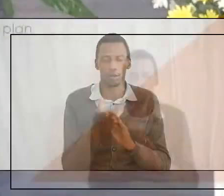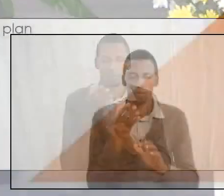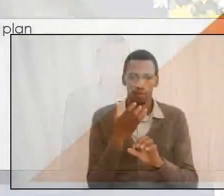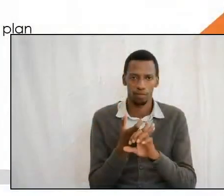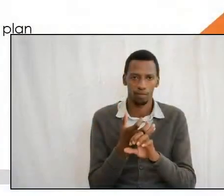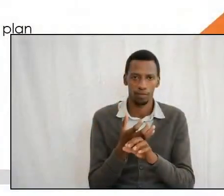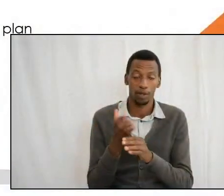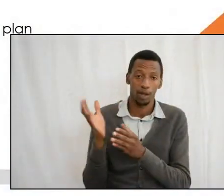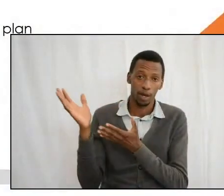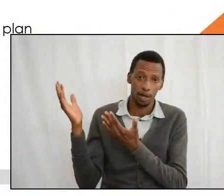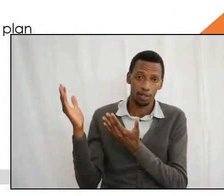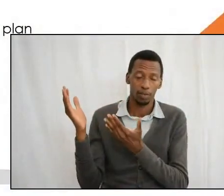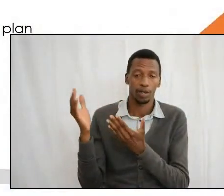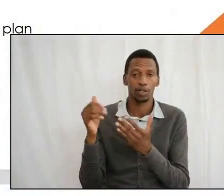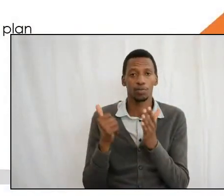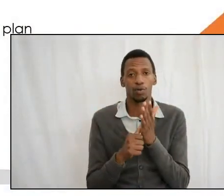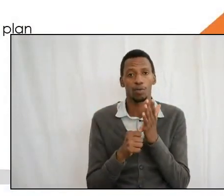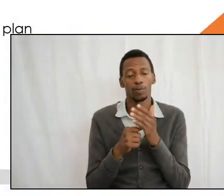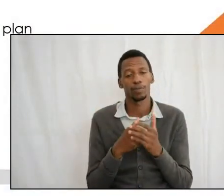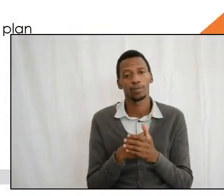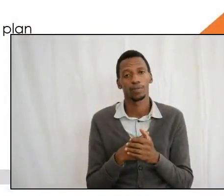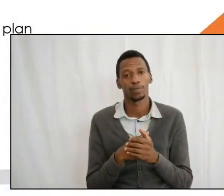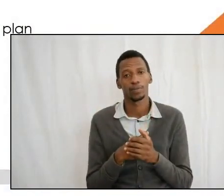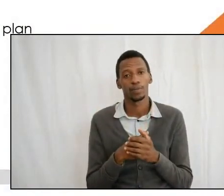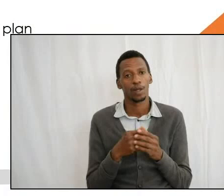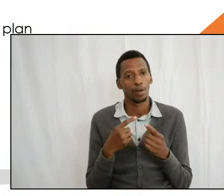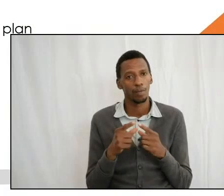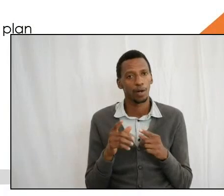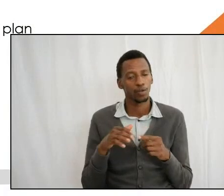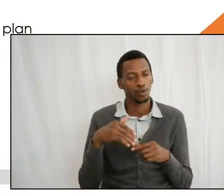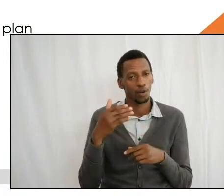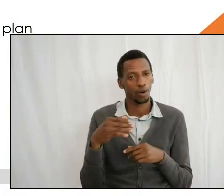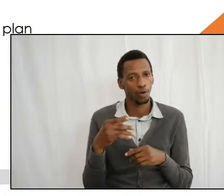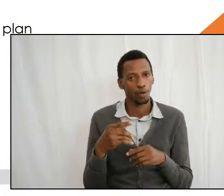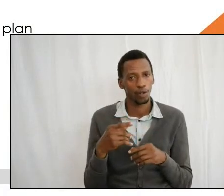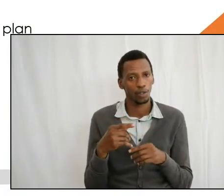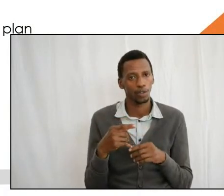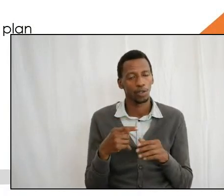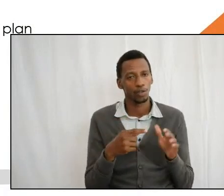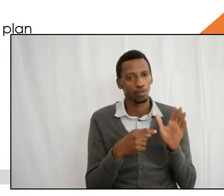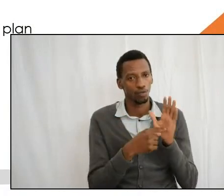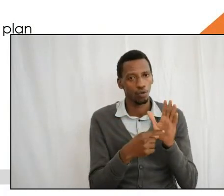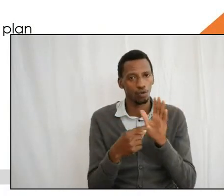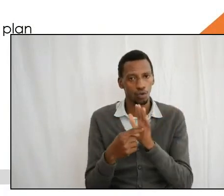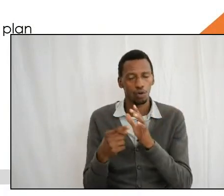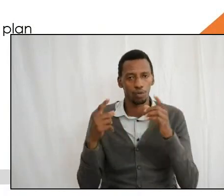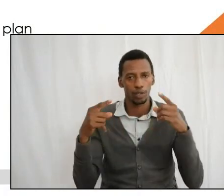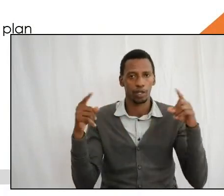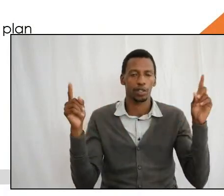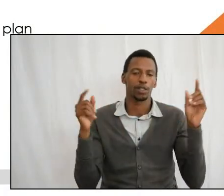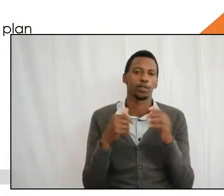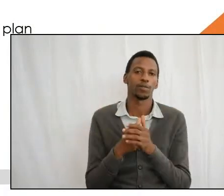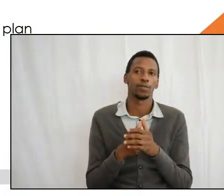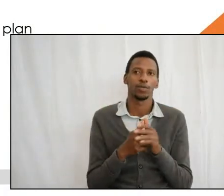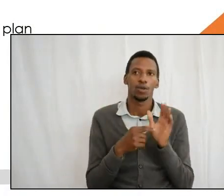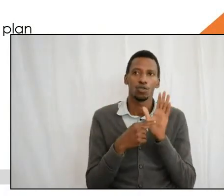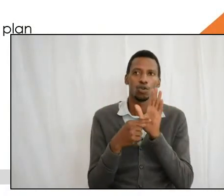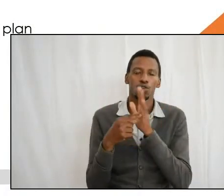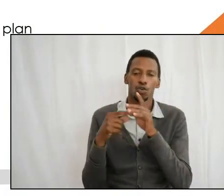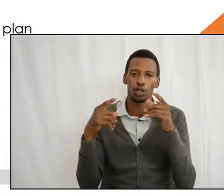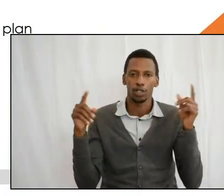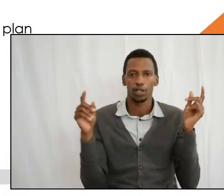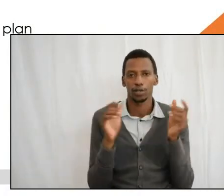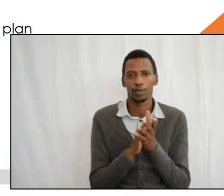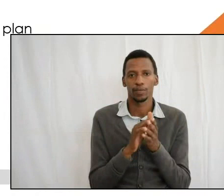So expect problems. But always point to the successes. Point to the